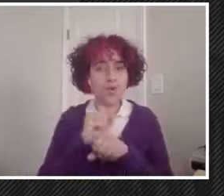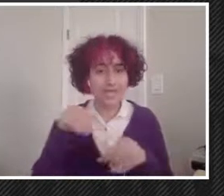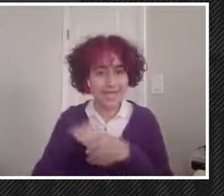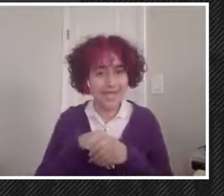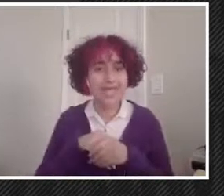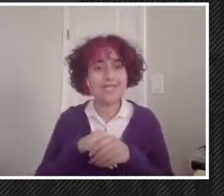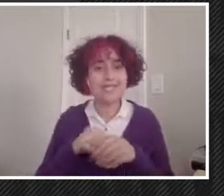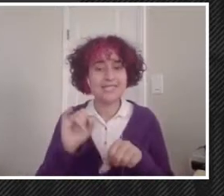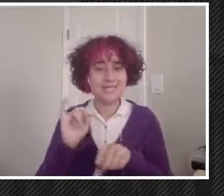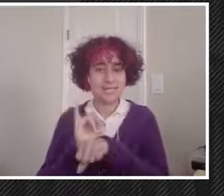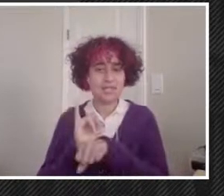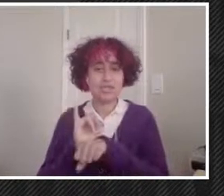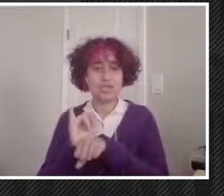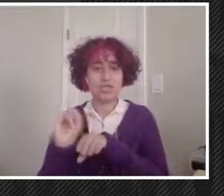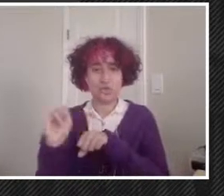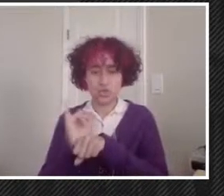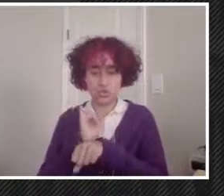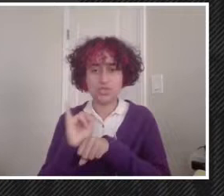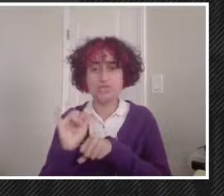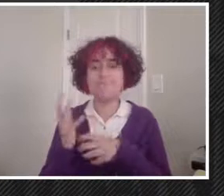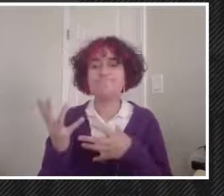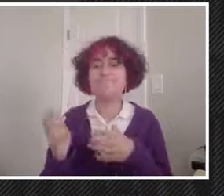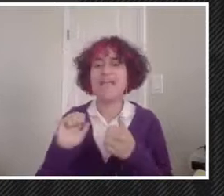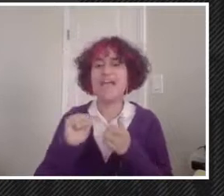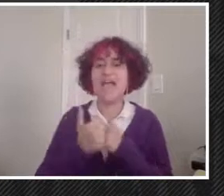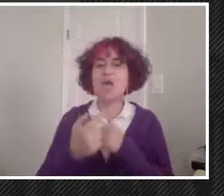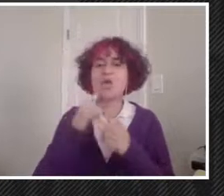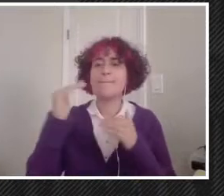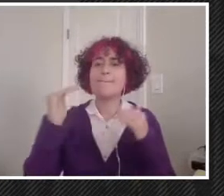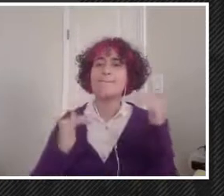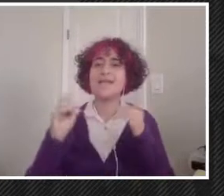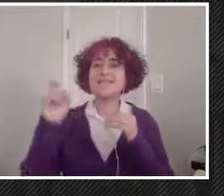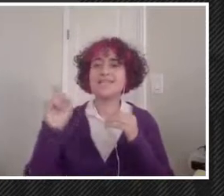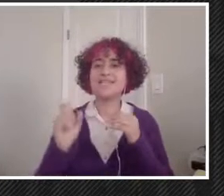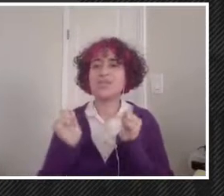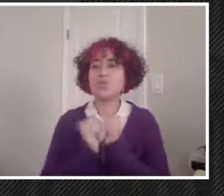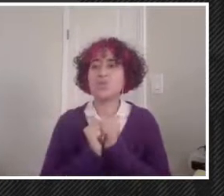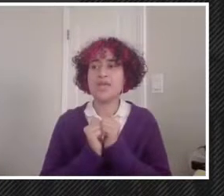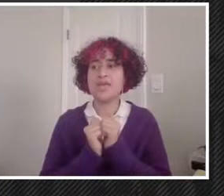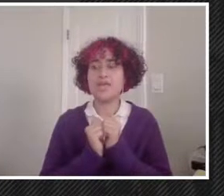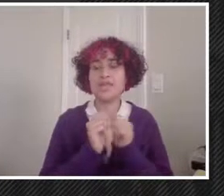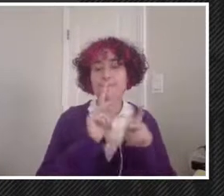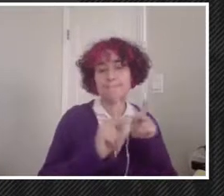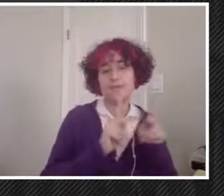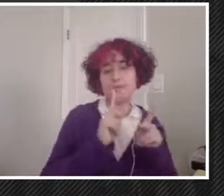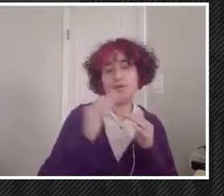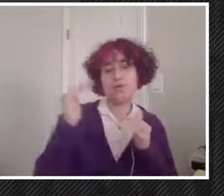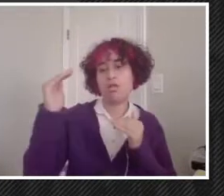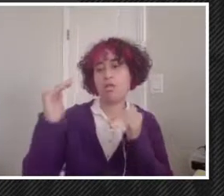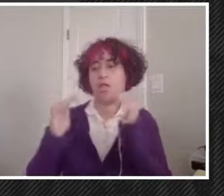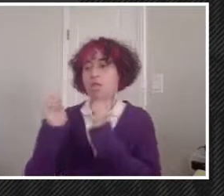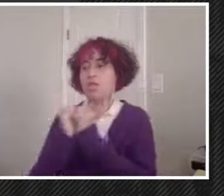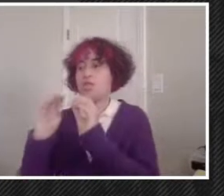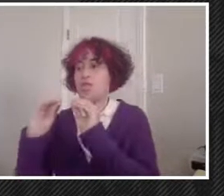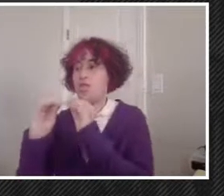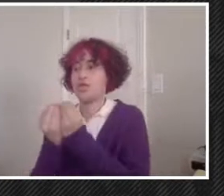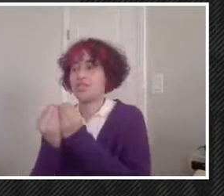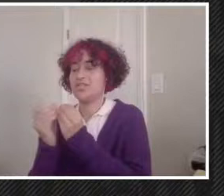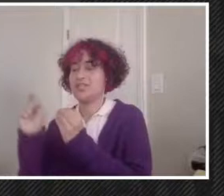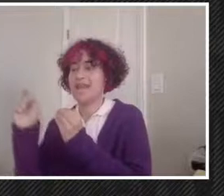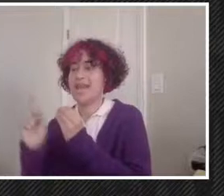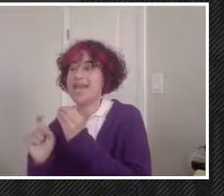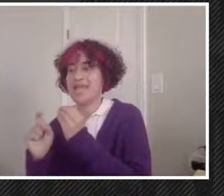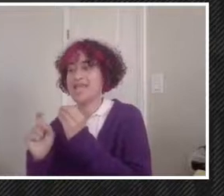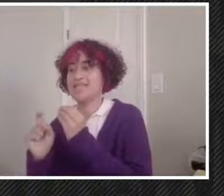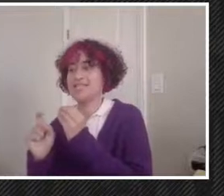for centering impacted people with the organizational need for wins in the courts and on the federal level, such as Congress?